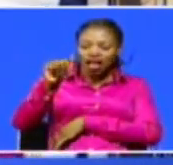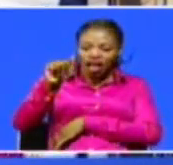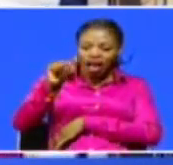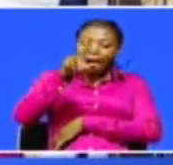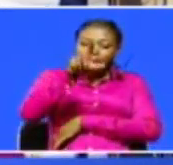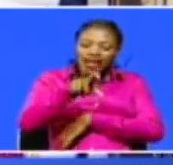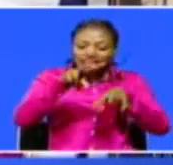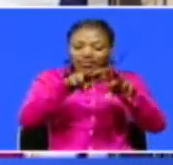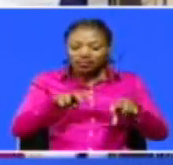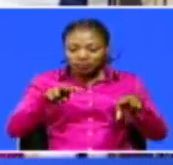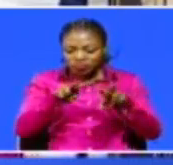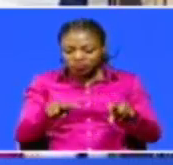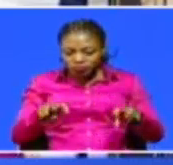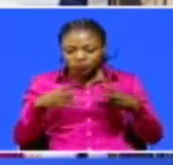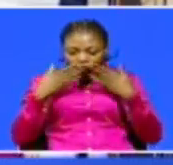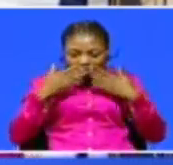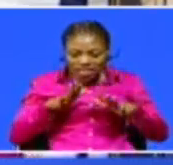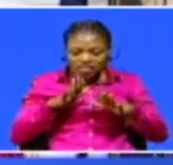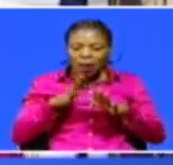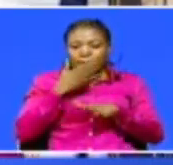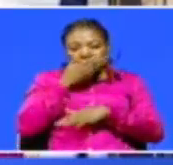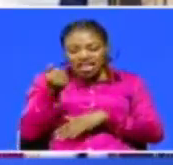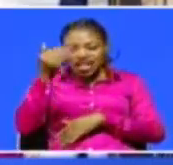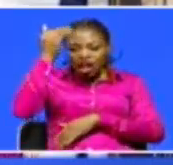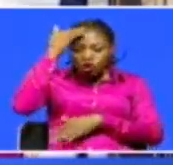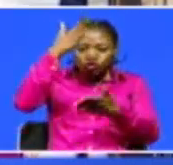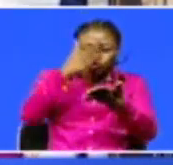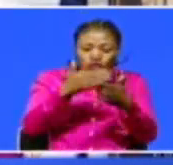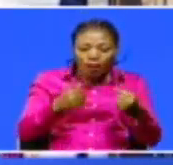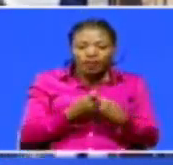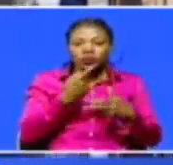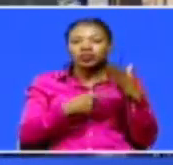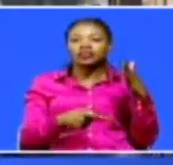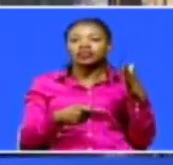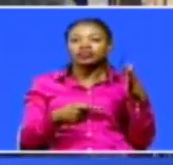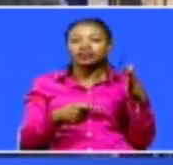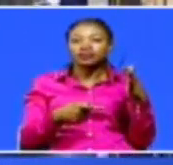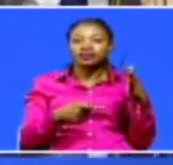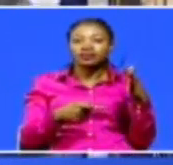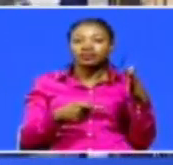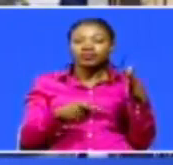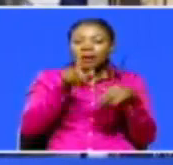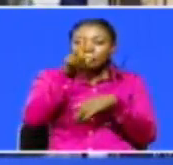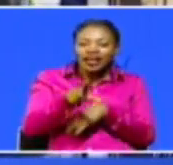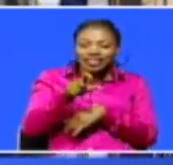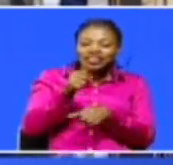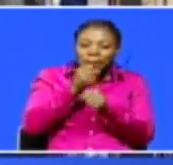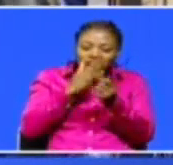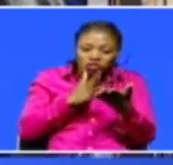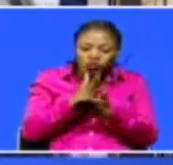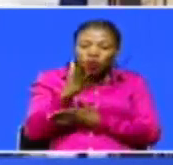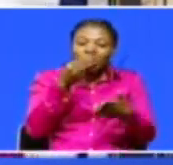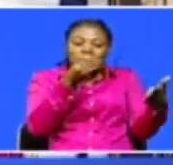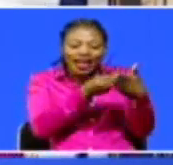Wafanye uchunguzi yao. Tujue mbichi na mbivu ile iliendelea KEMSA. Ili tuhakikishe ya kwamba pesa